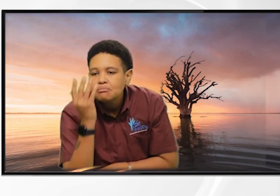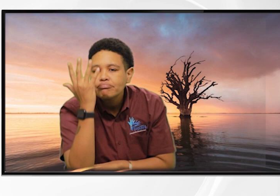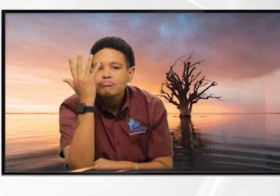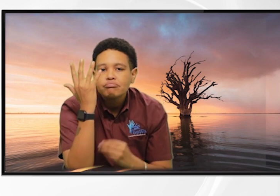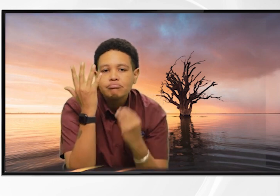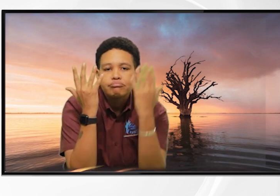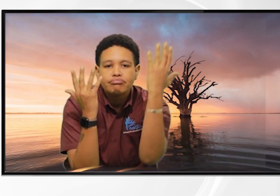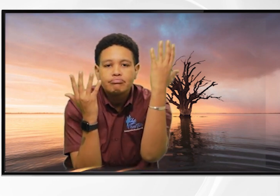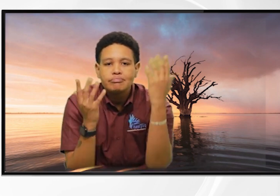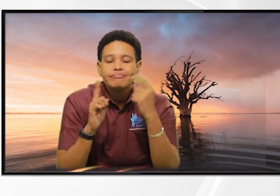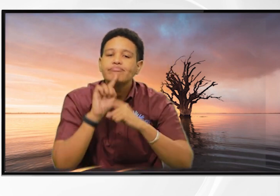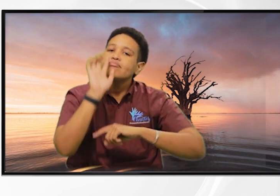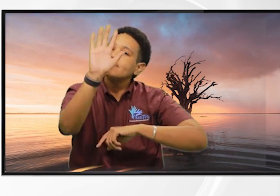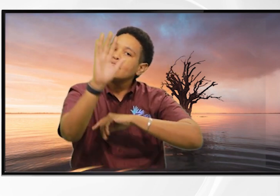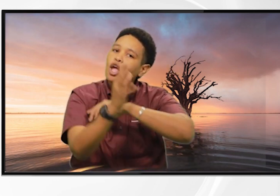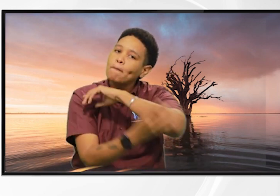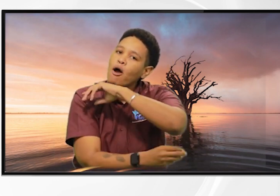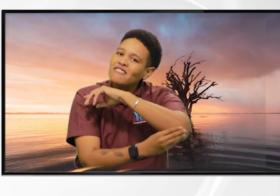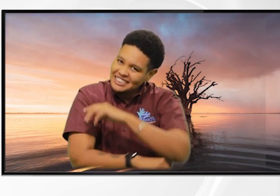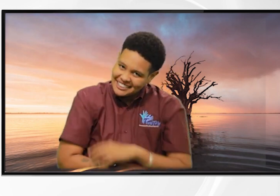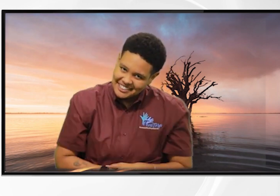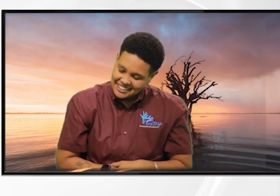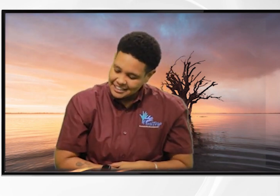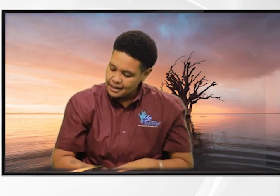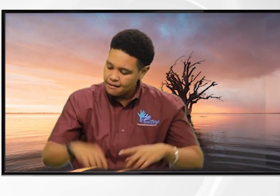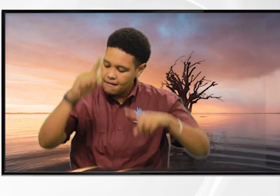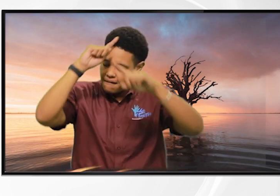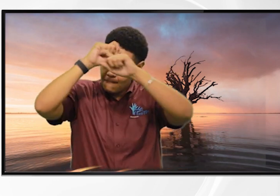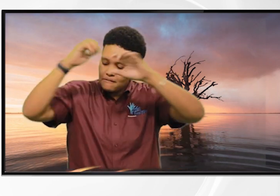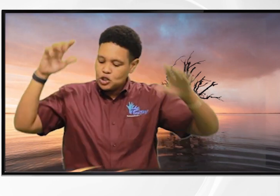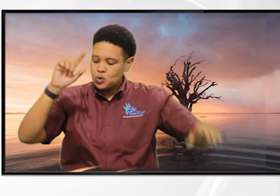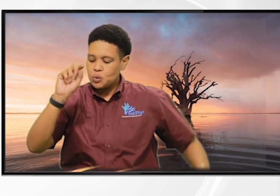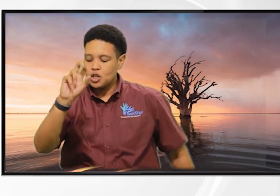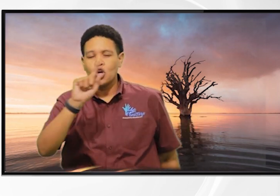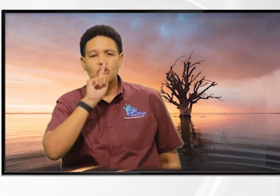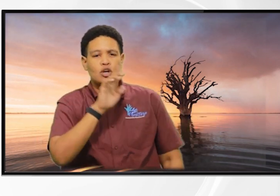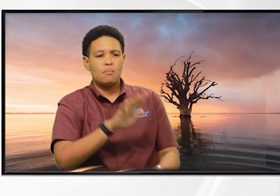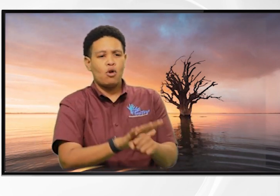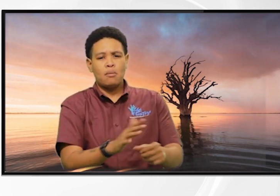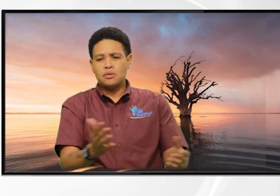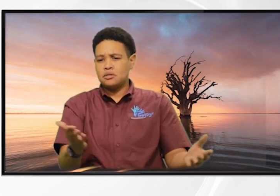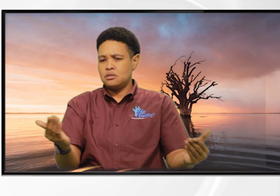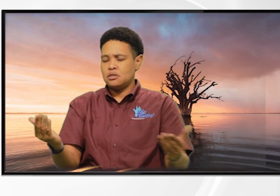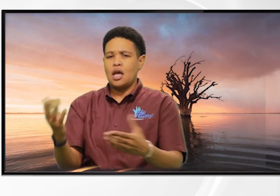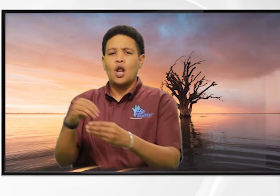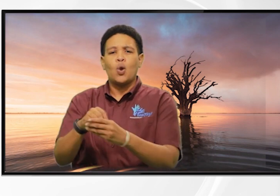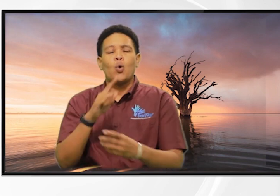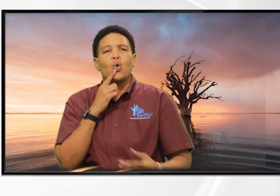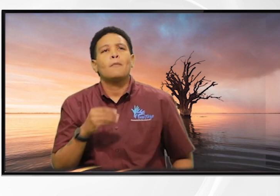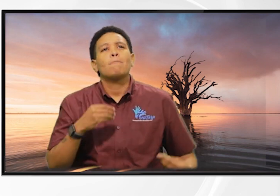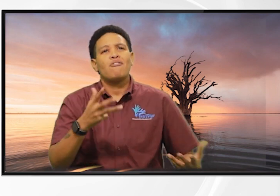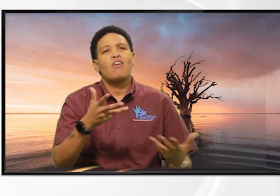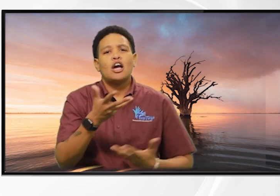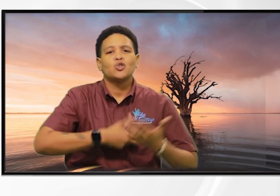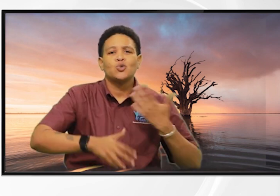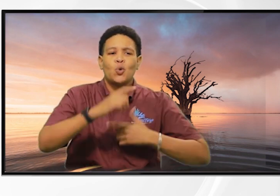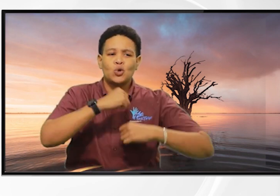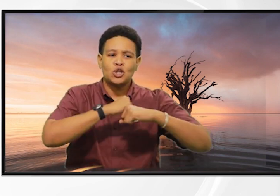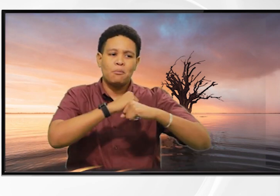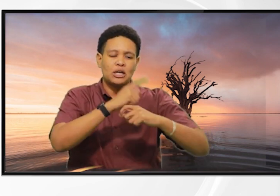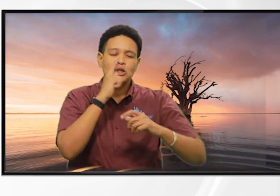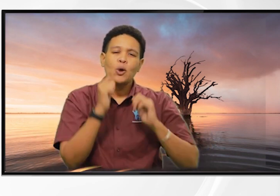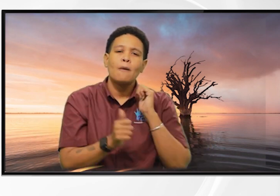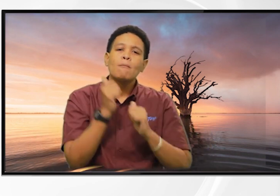Poverty. Vision 2030 promises include providing social protection to the